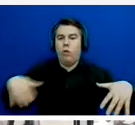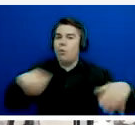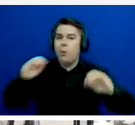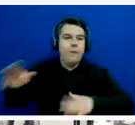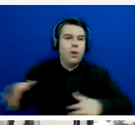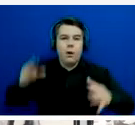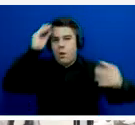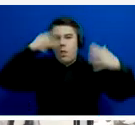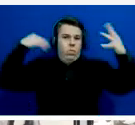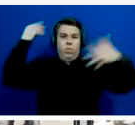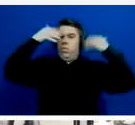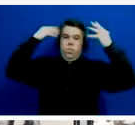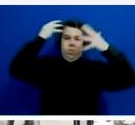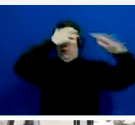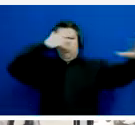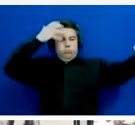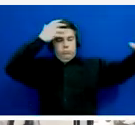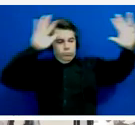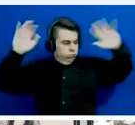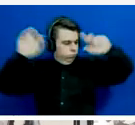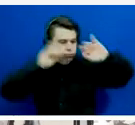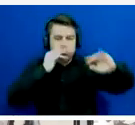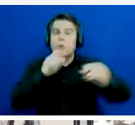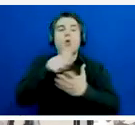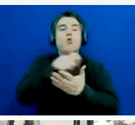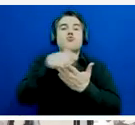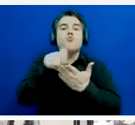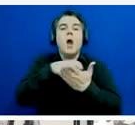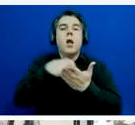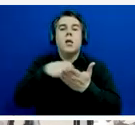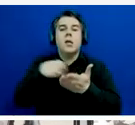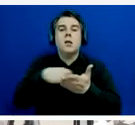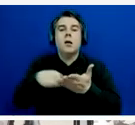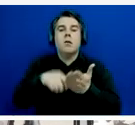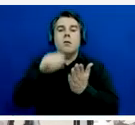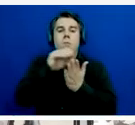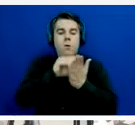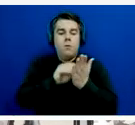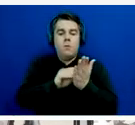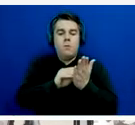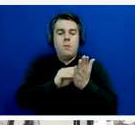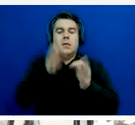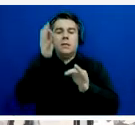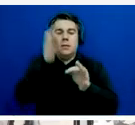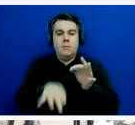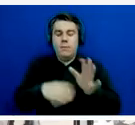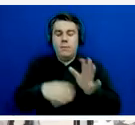swirl around in our brain. So writing it down and simplifying can help. I don't know what happened to my